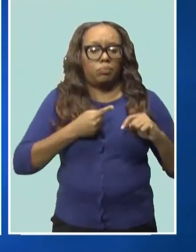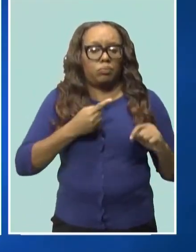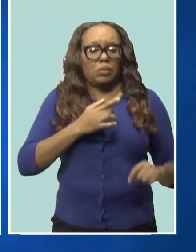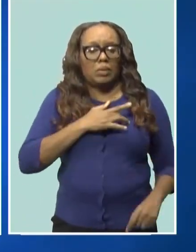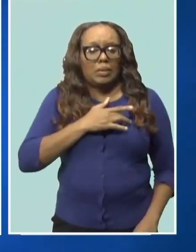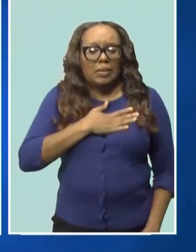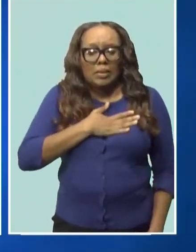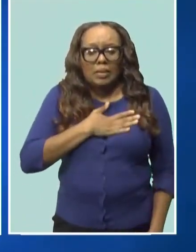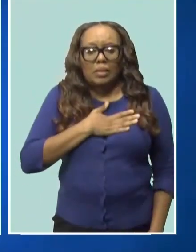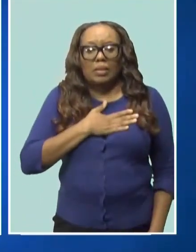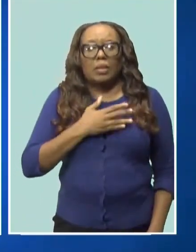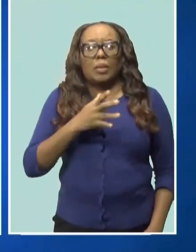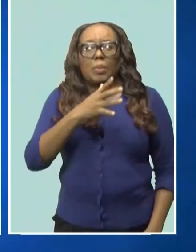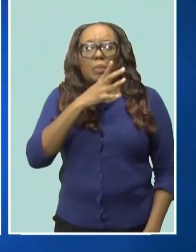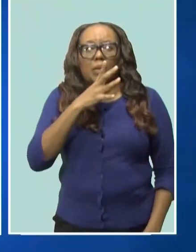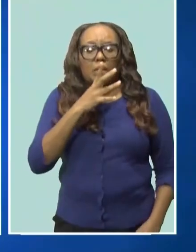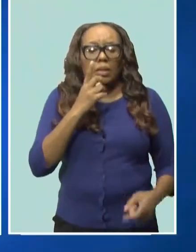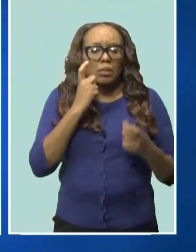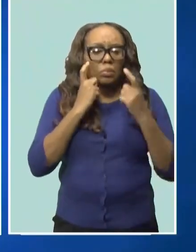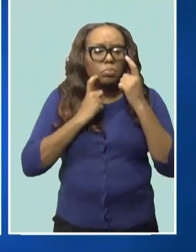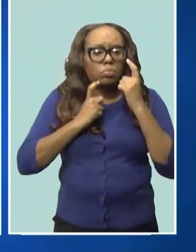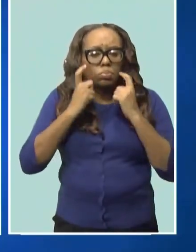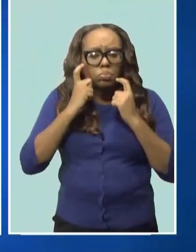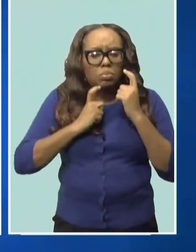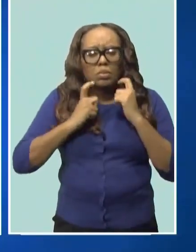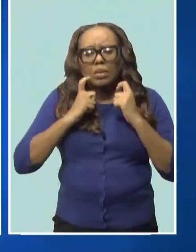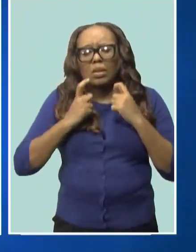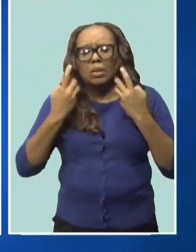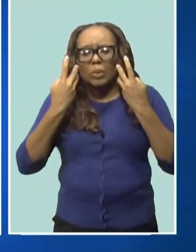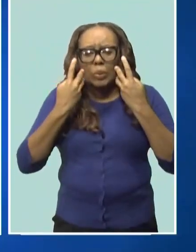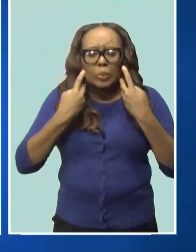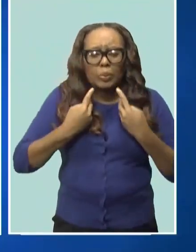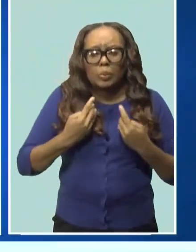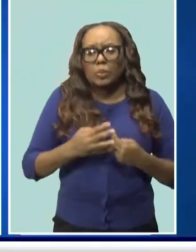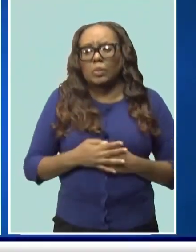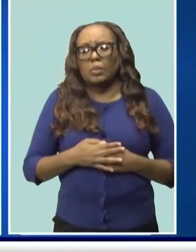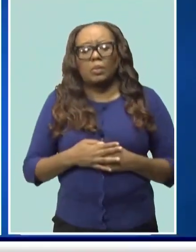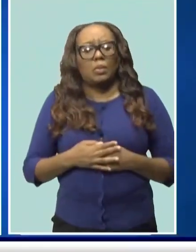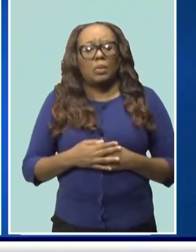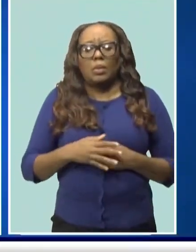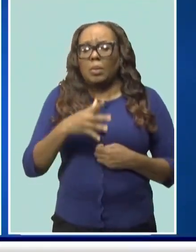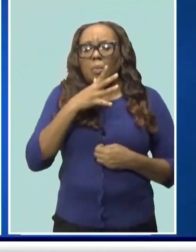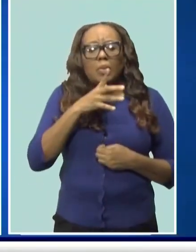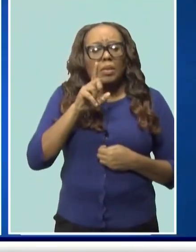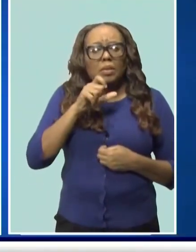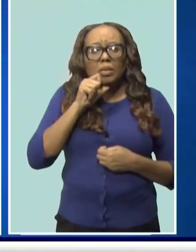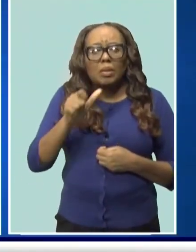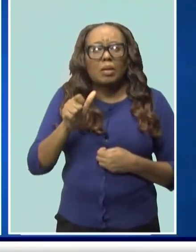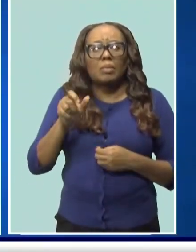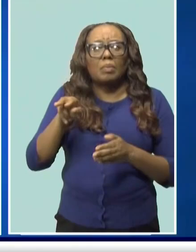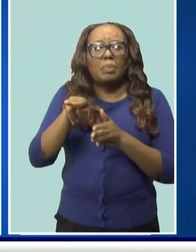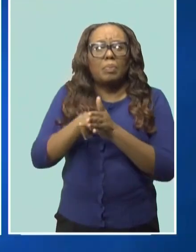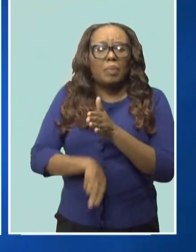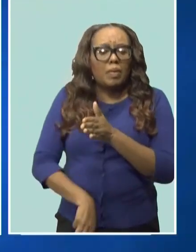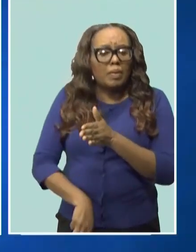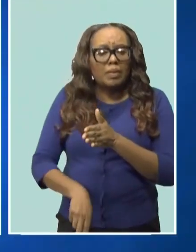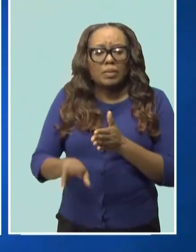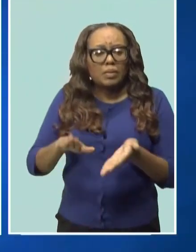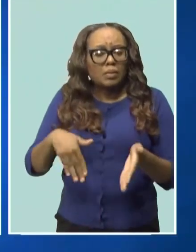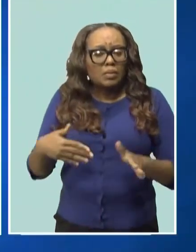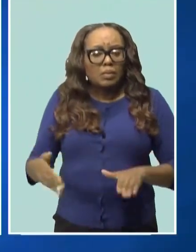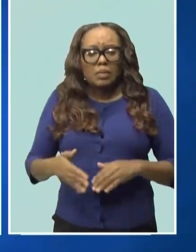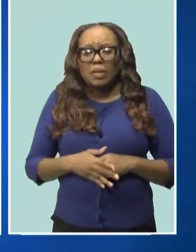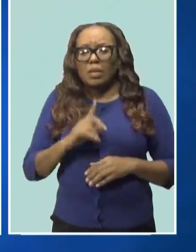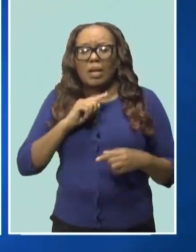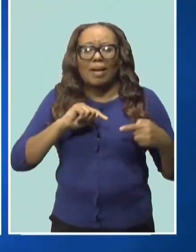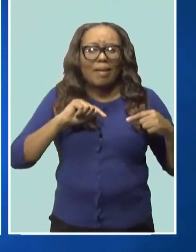cries of mothers. And they should not be burying young people. It's very painful, it's very hurtful when you interact with families. And the thing about it, when